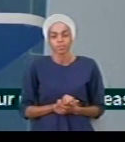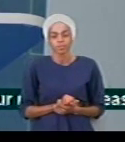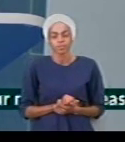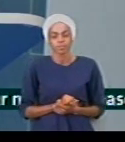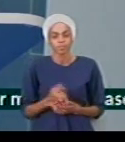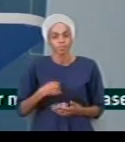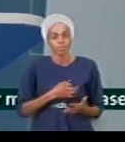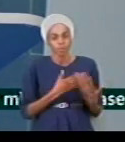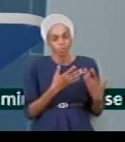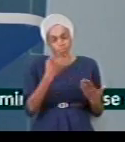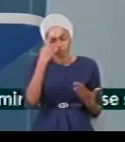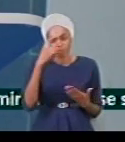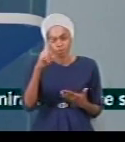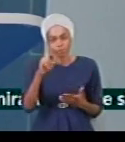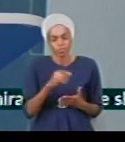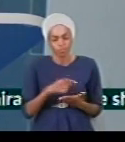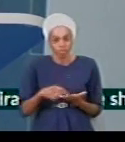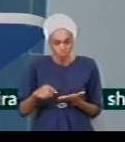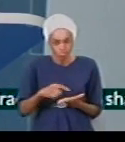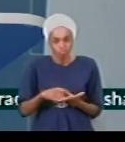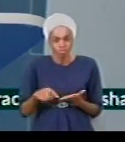Yes, over there.